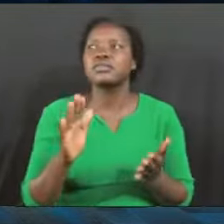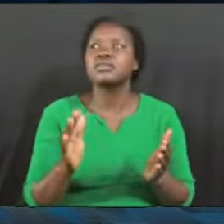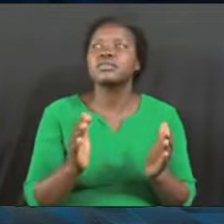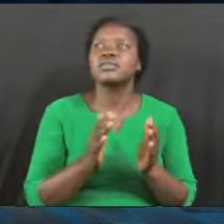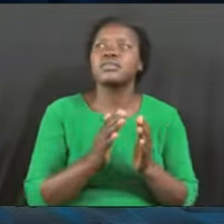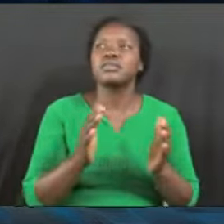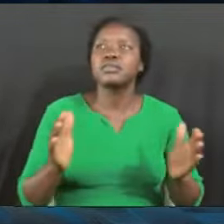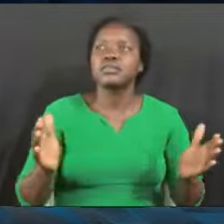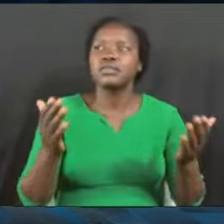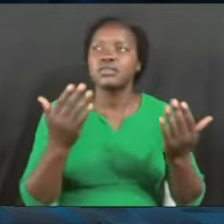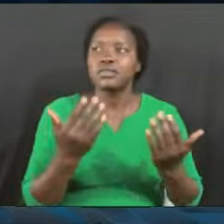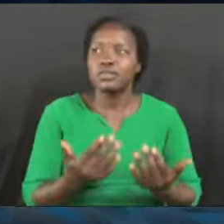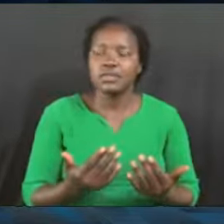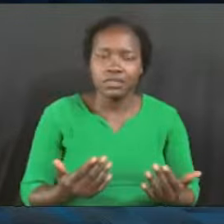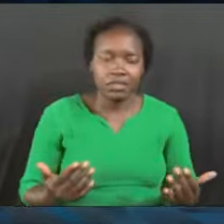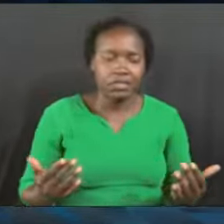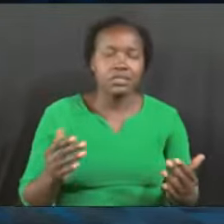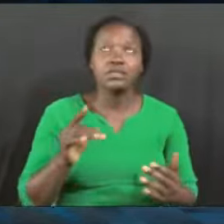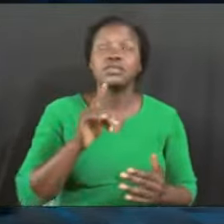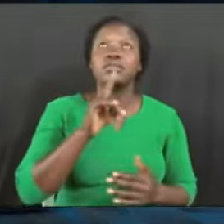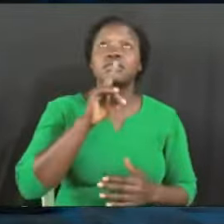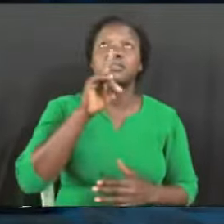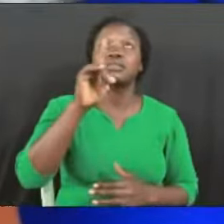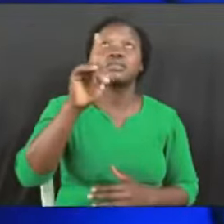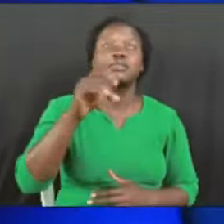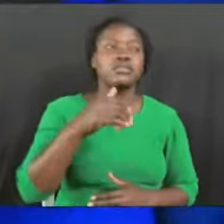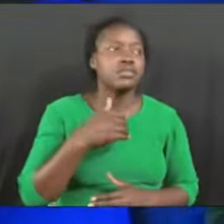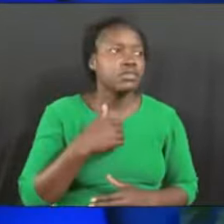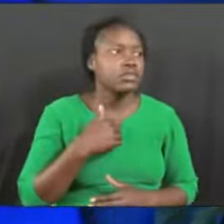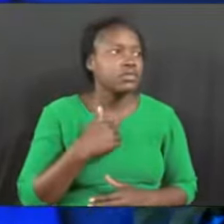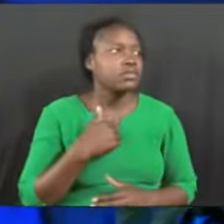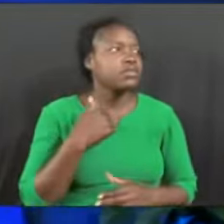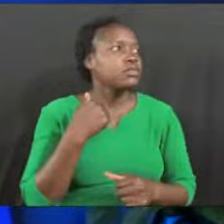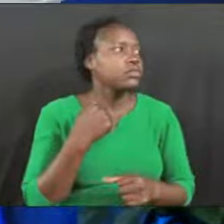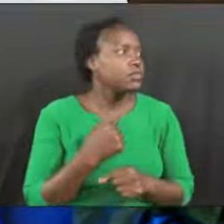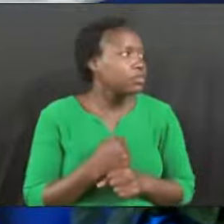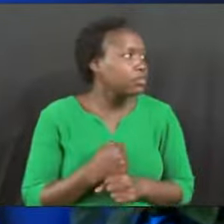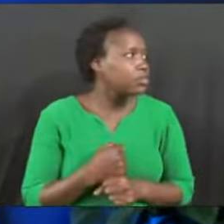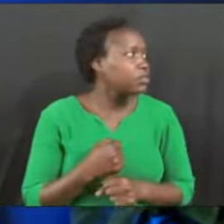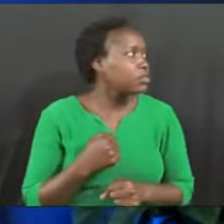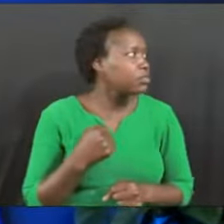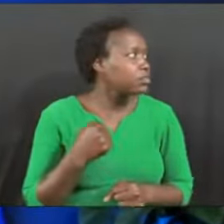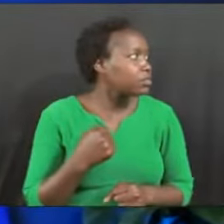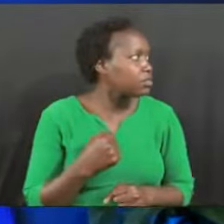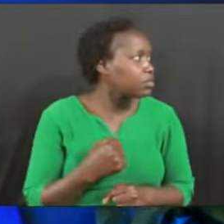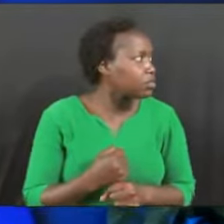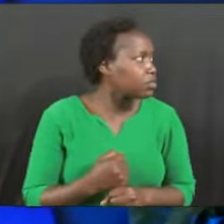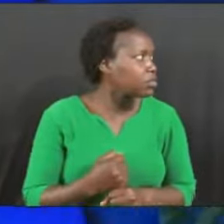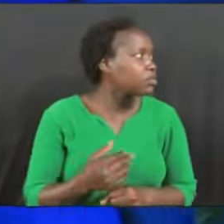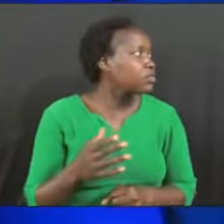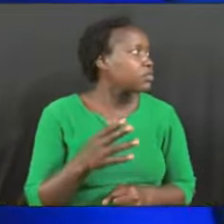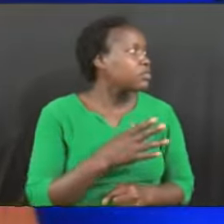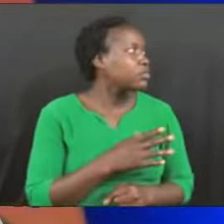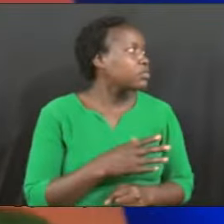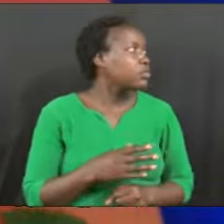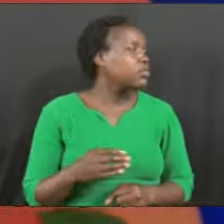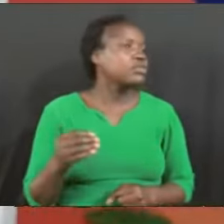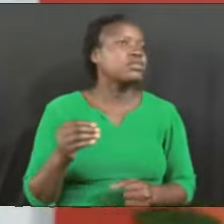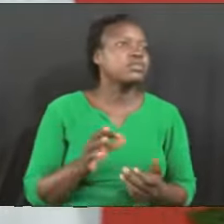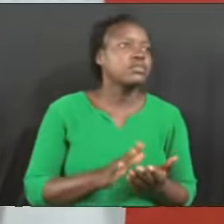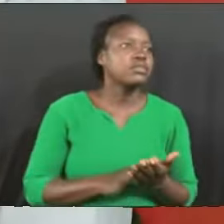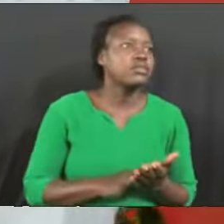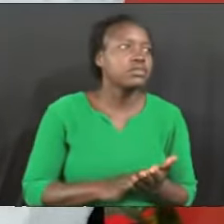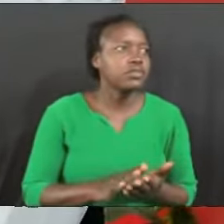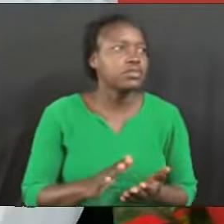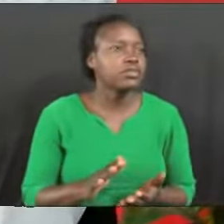the men, your turn now. Come on, men, praise the Lord. Praise the Lord, brothers.